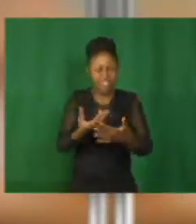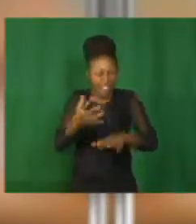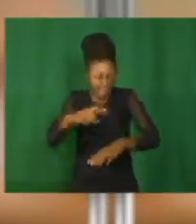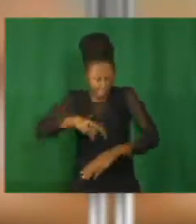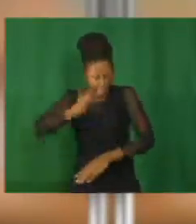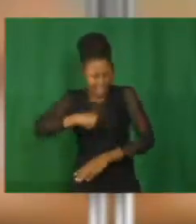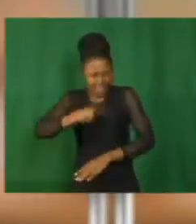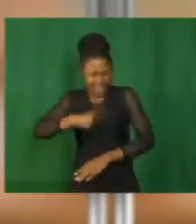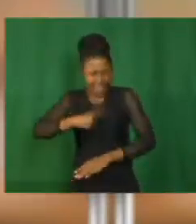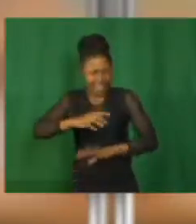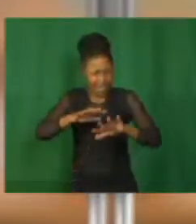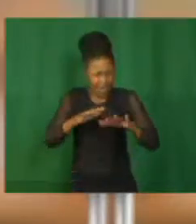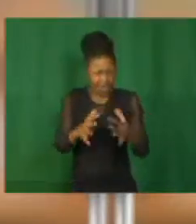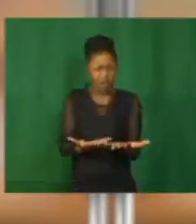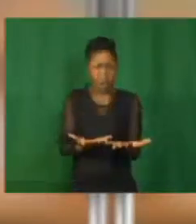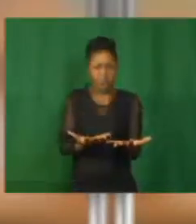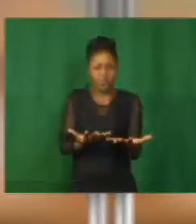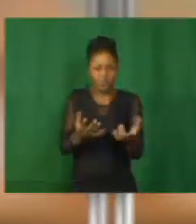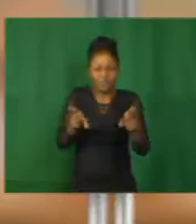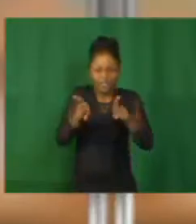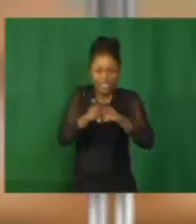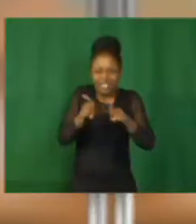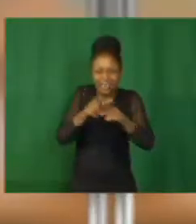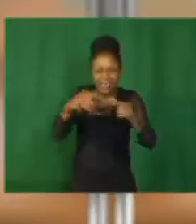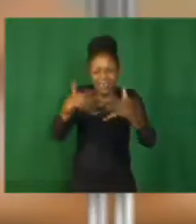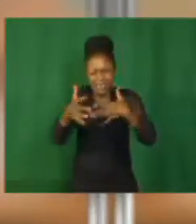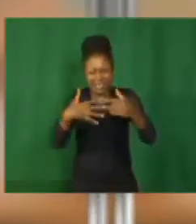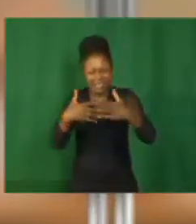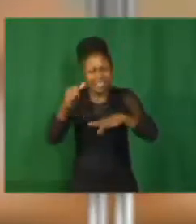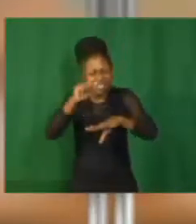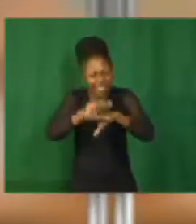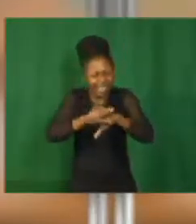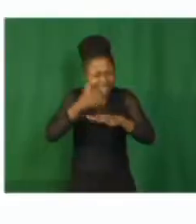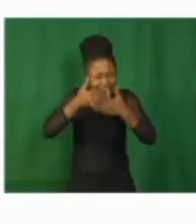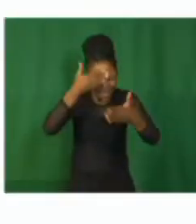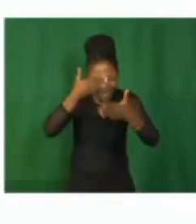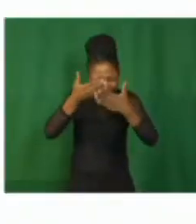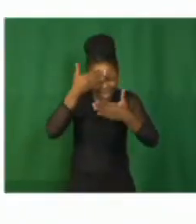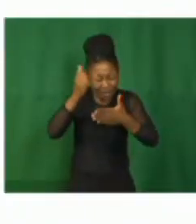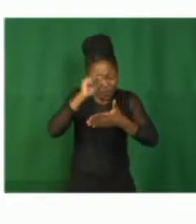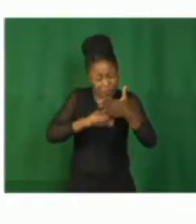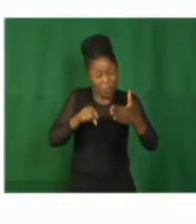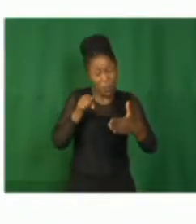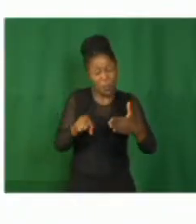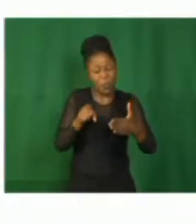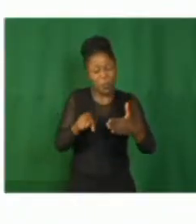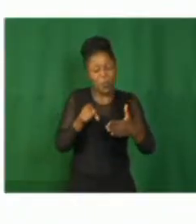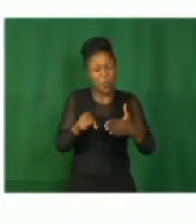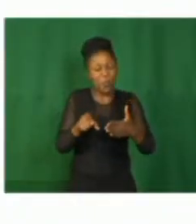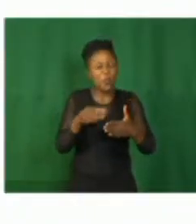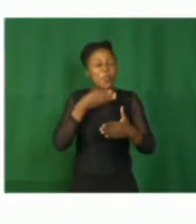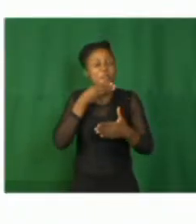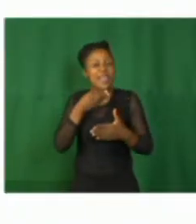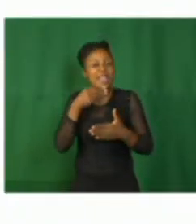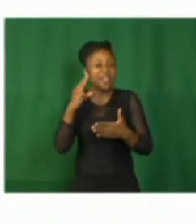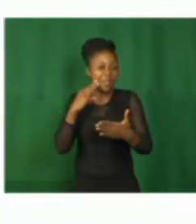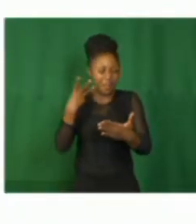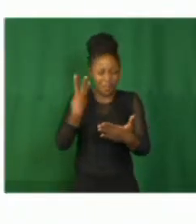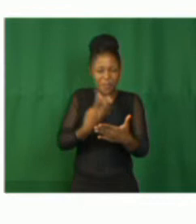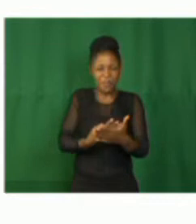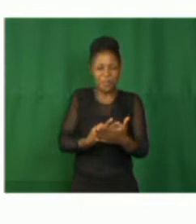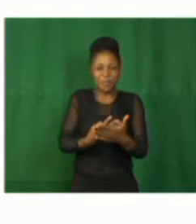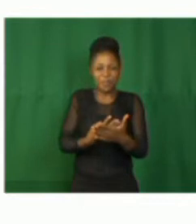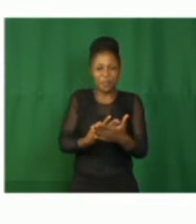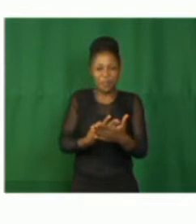story? And the disciples as well. What kind of people are they? So now, Peter is